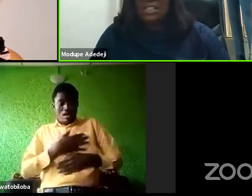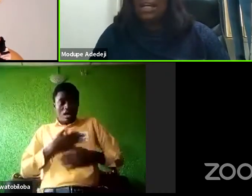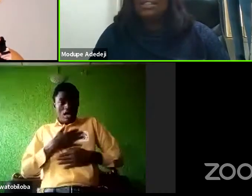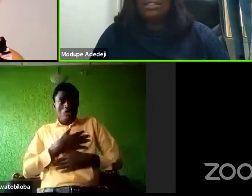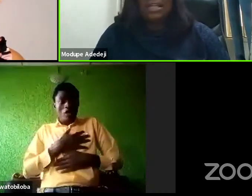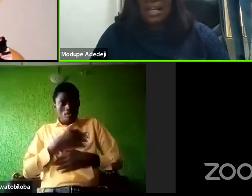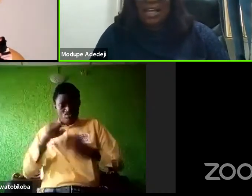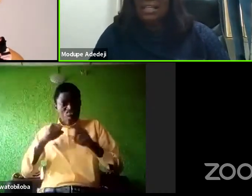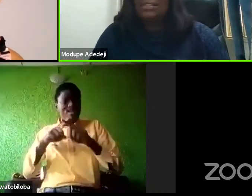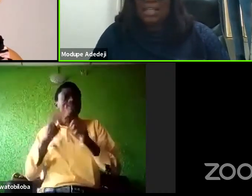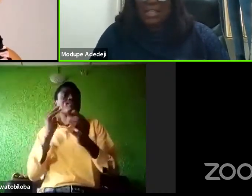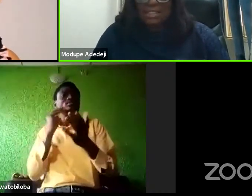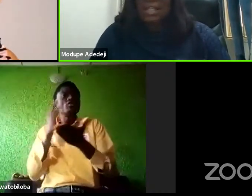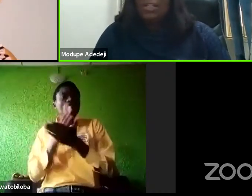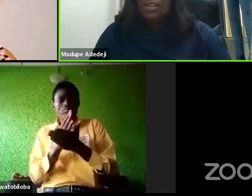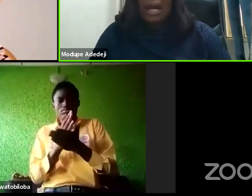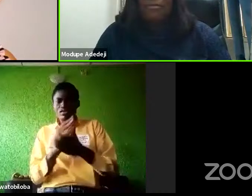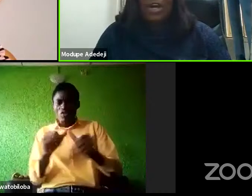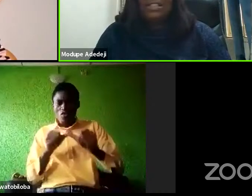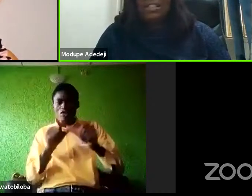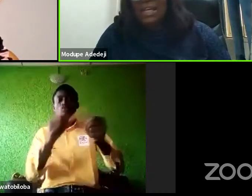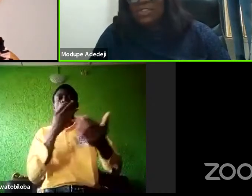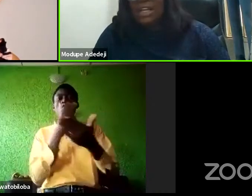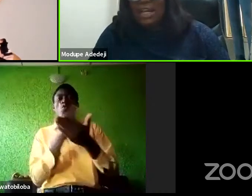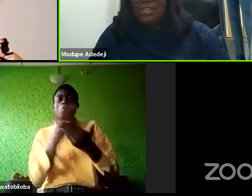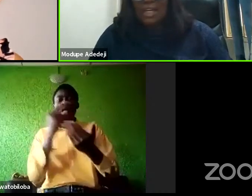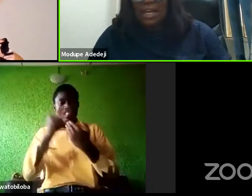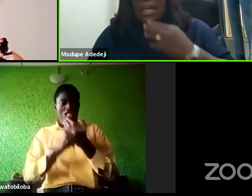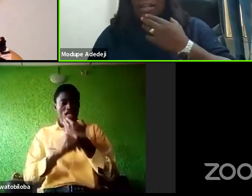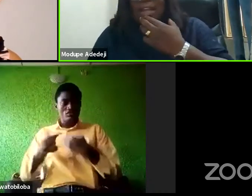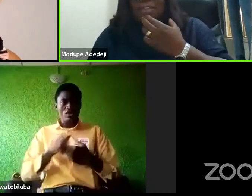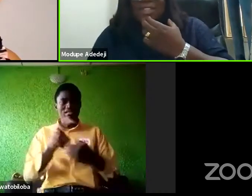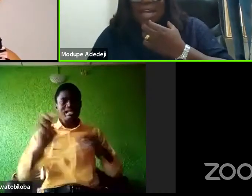activity, exercise. Yes. Avoid sedentary